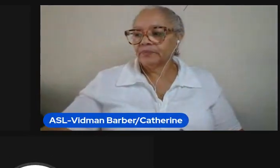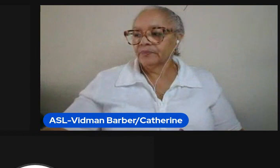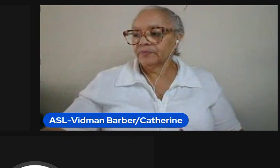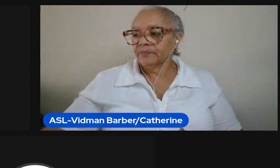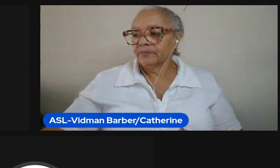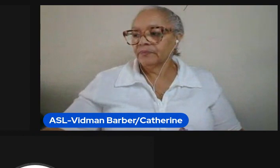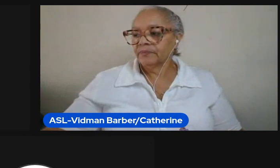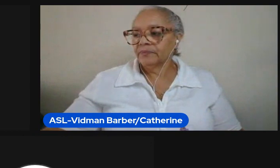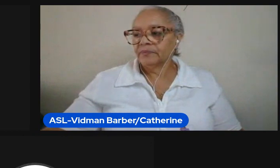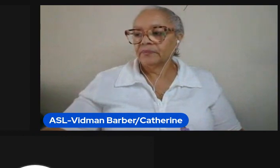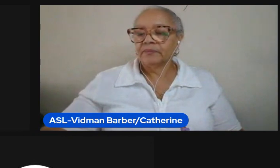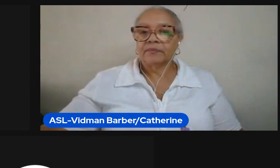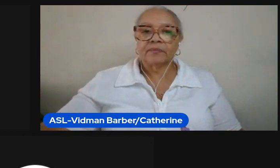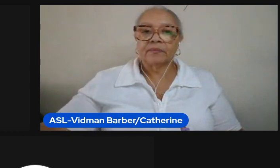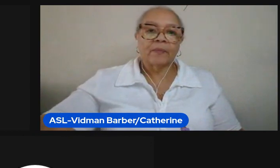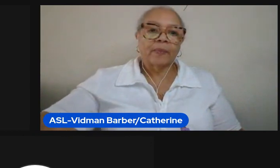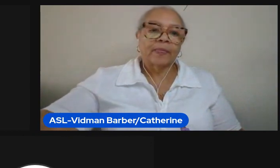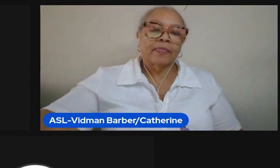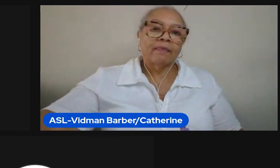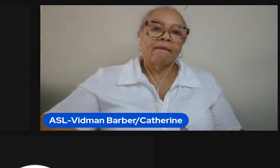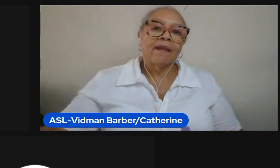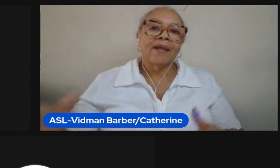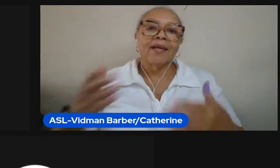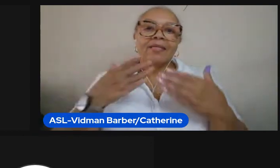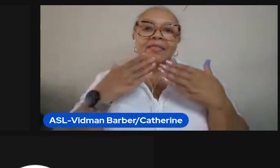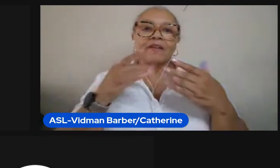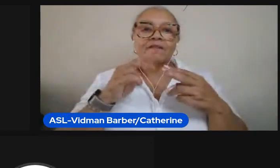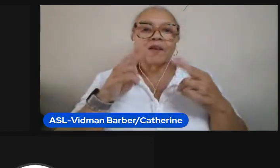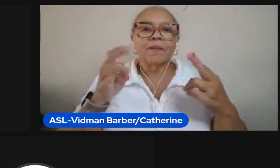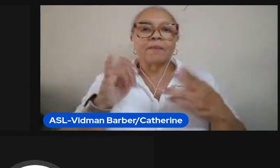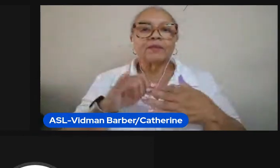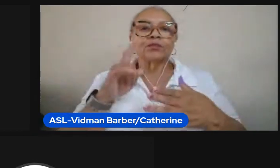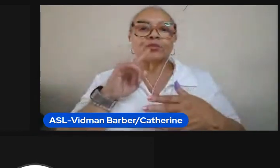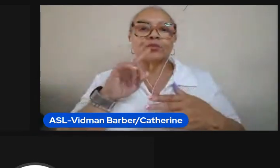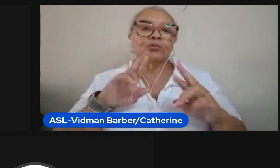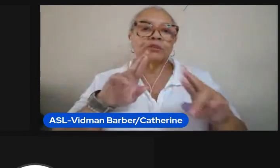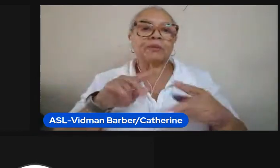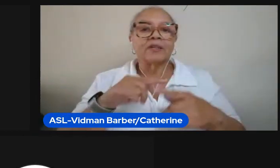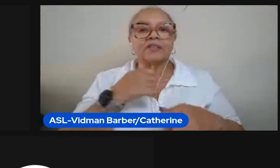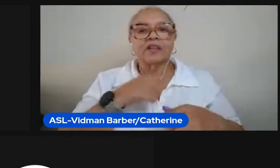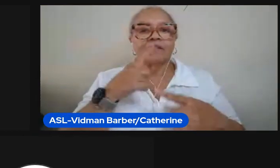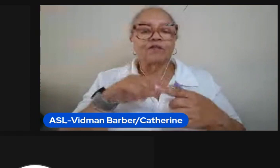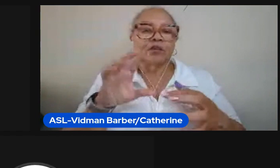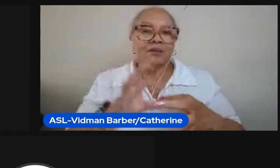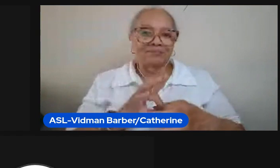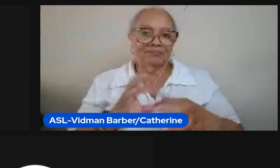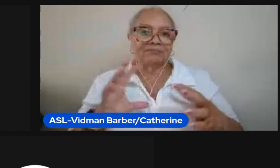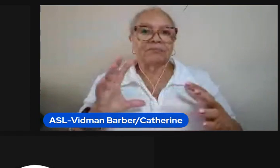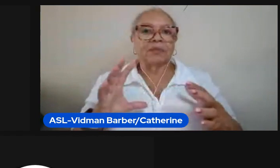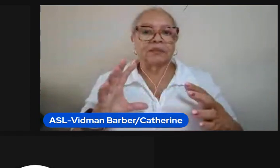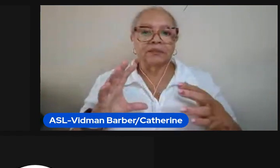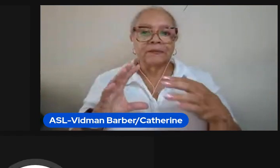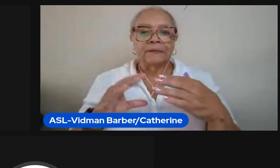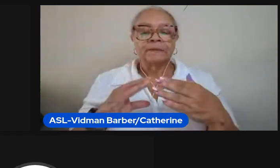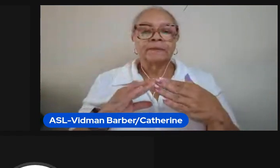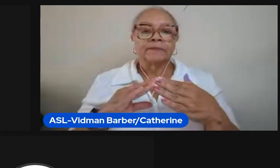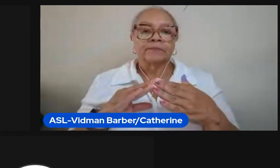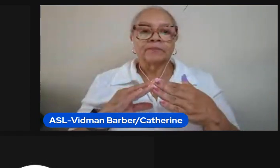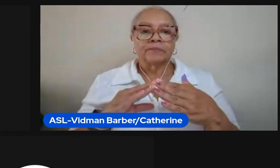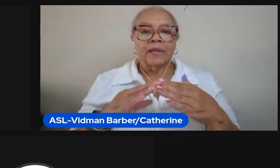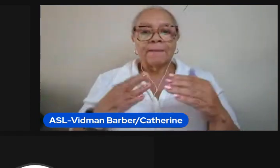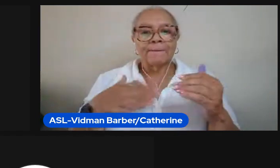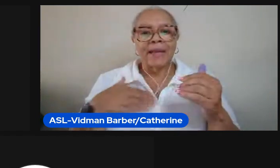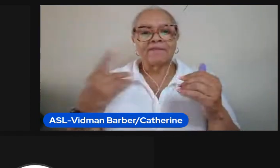Yeah, thank you very much, Wayne. Thank you very much, Dr. Osman. So I'm sorry for the initial break. Okay, here is my